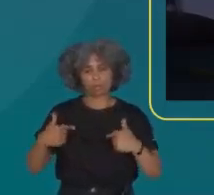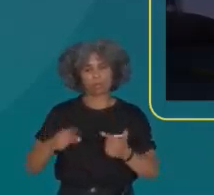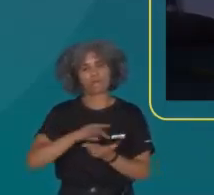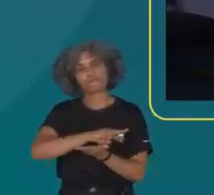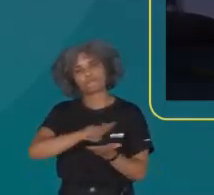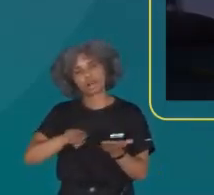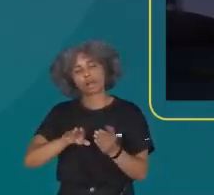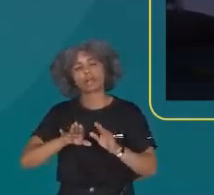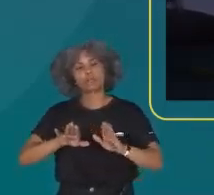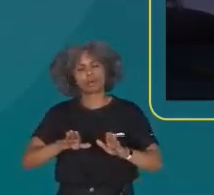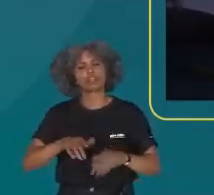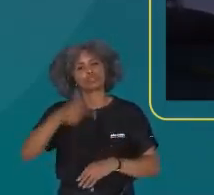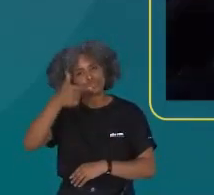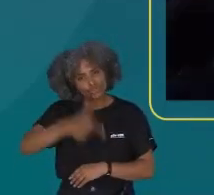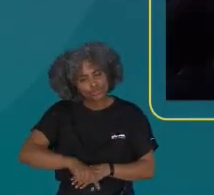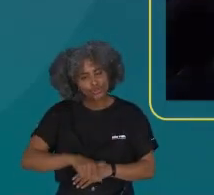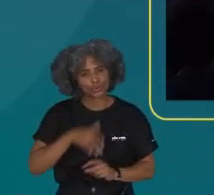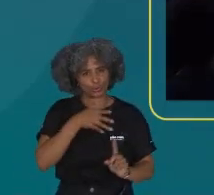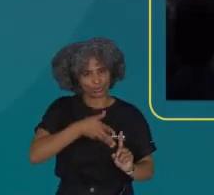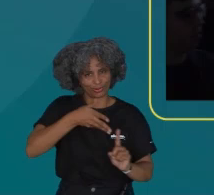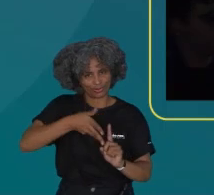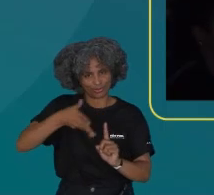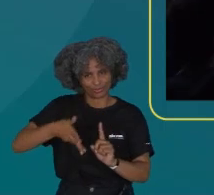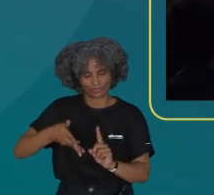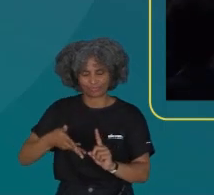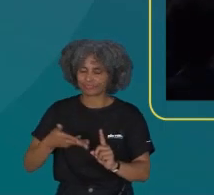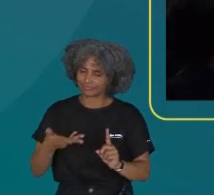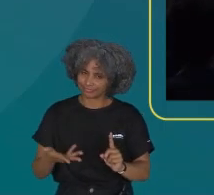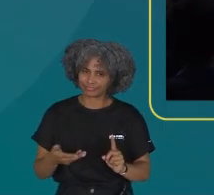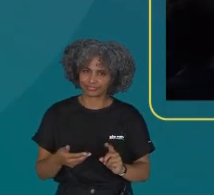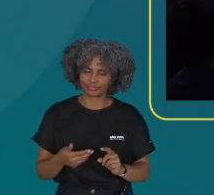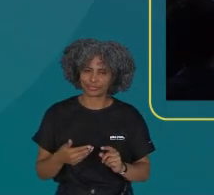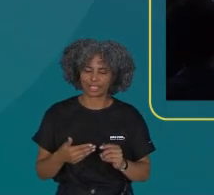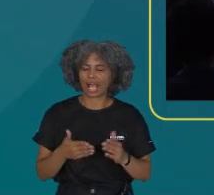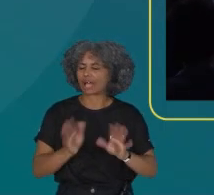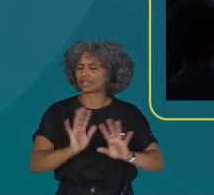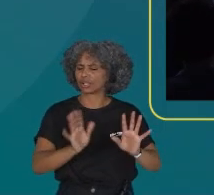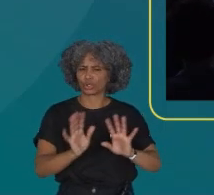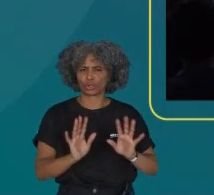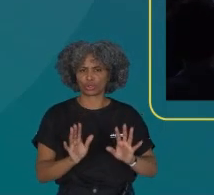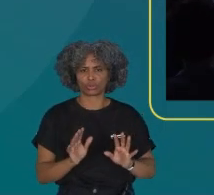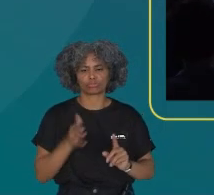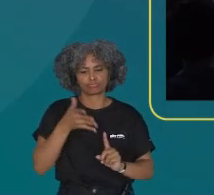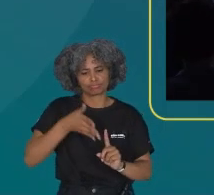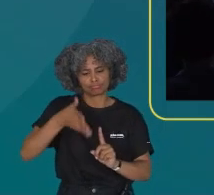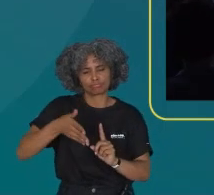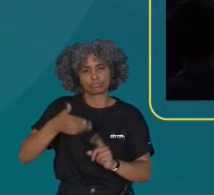I go? No, please. No, so I'll keep going.